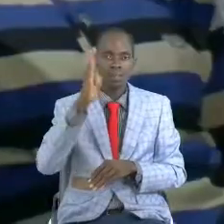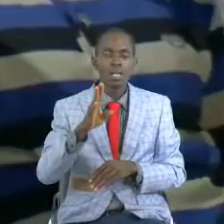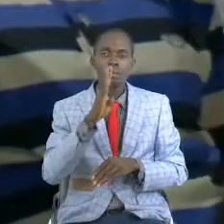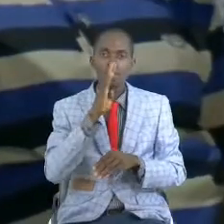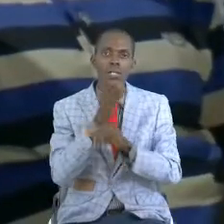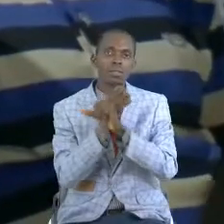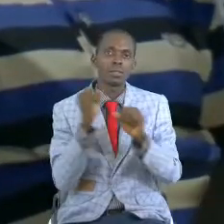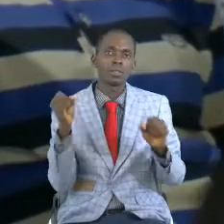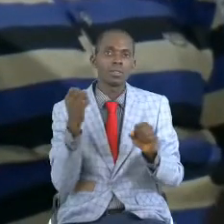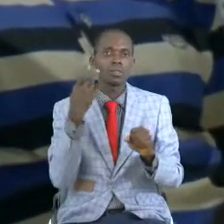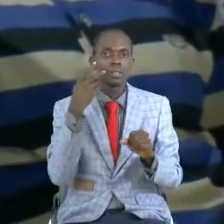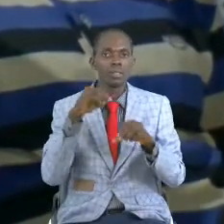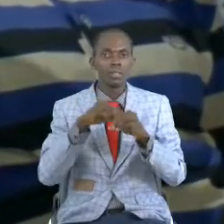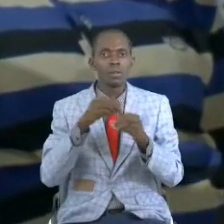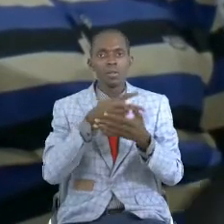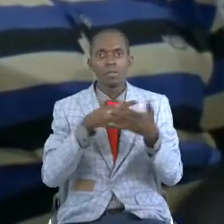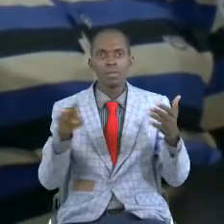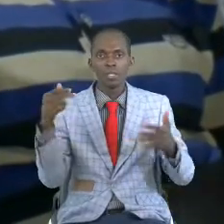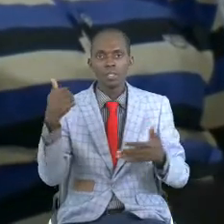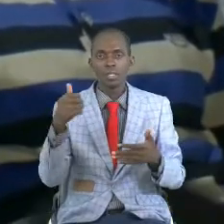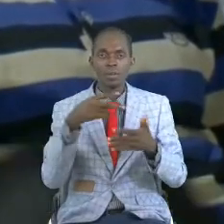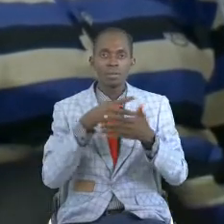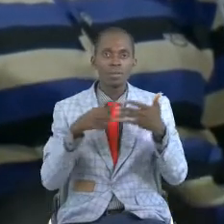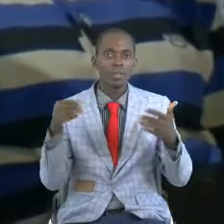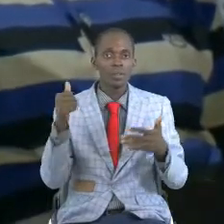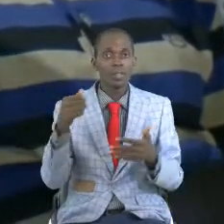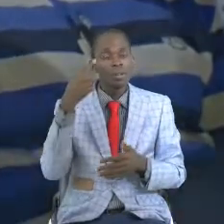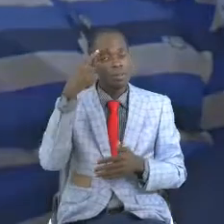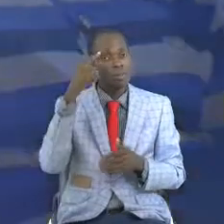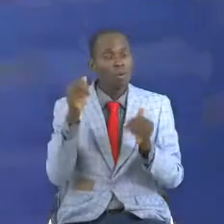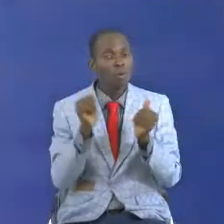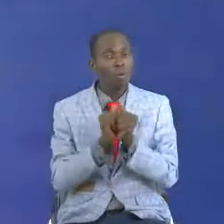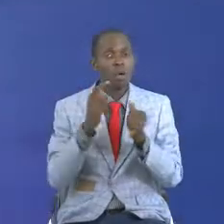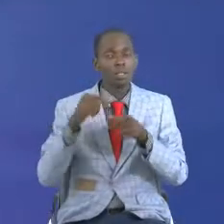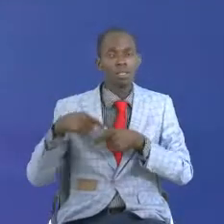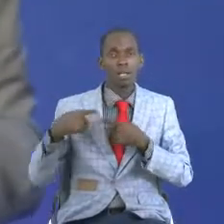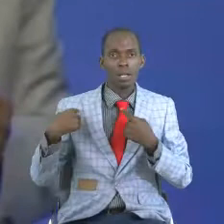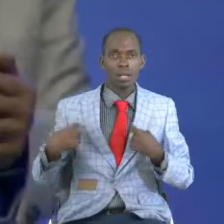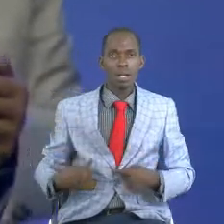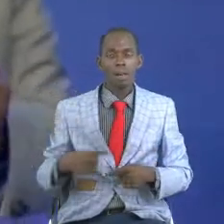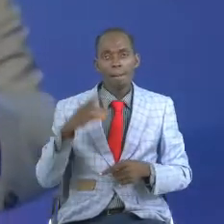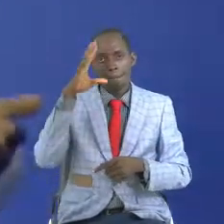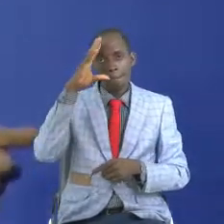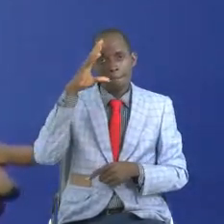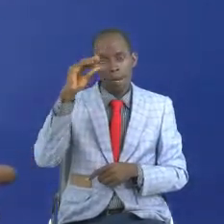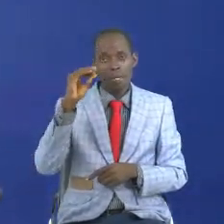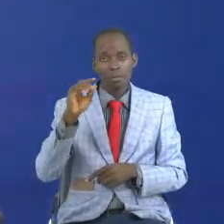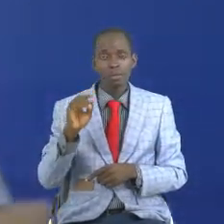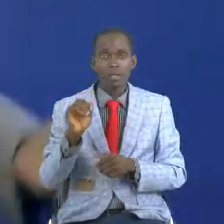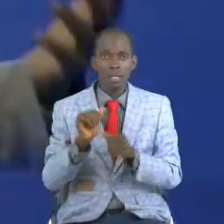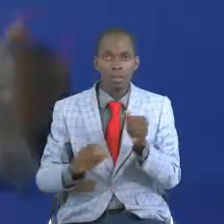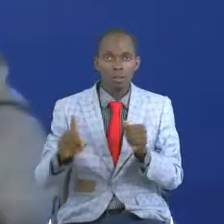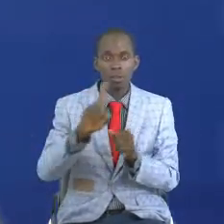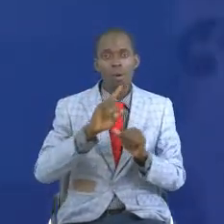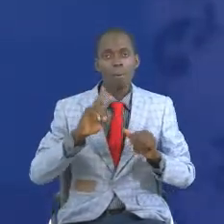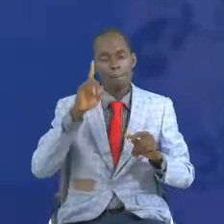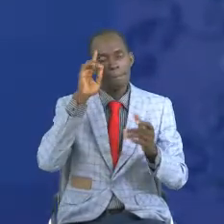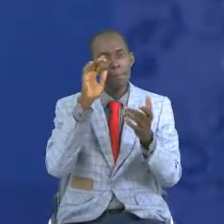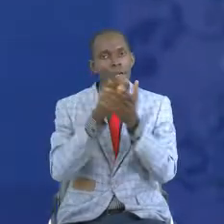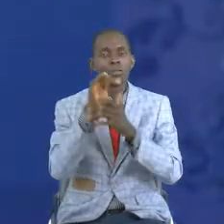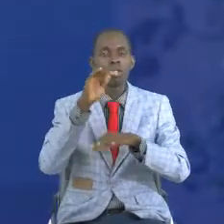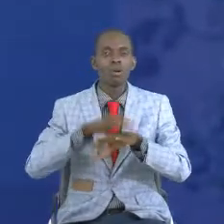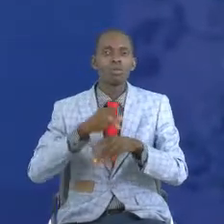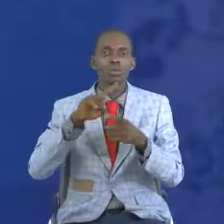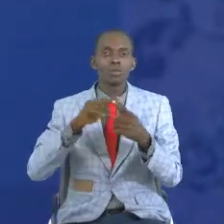at verse 10. In verse 10, for with the heart man believeth unto righteousness. With